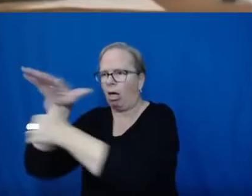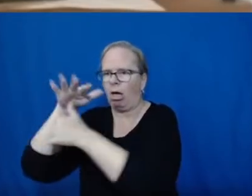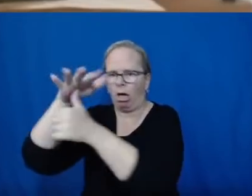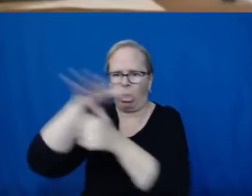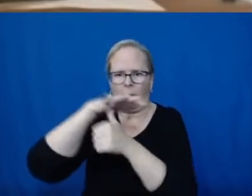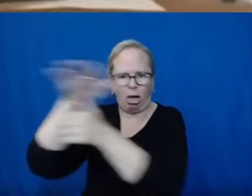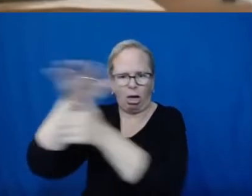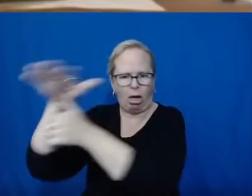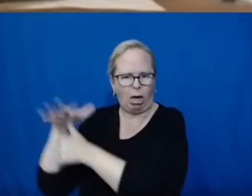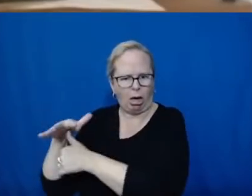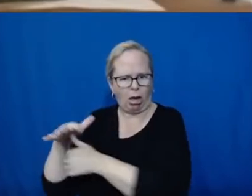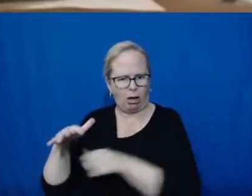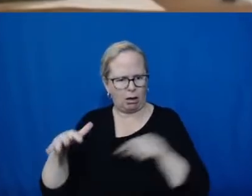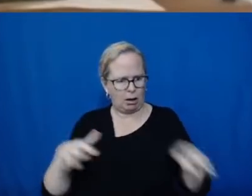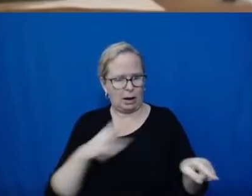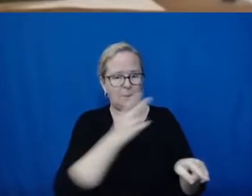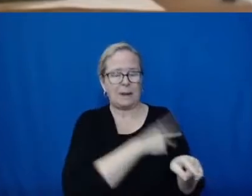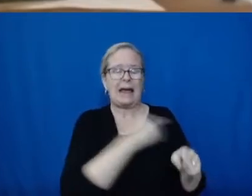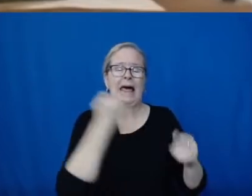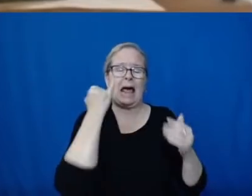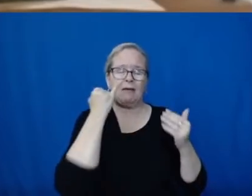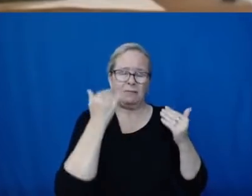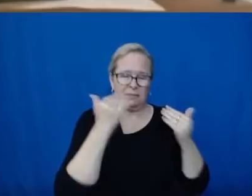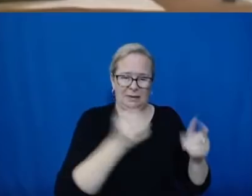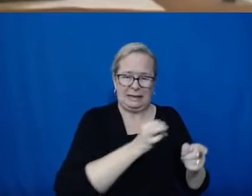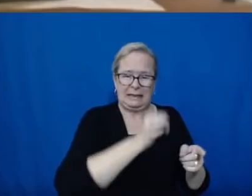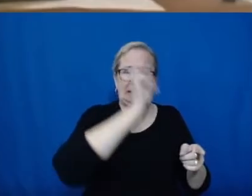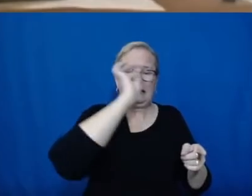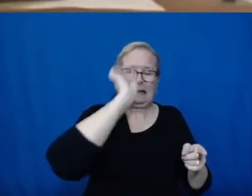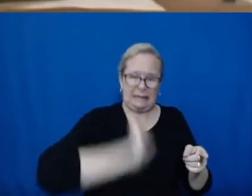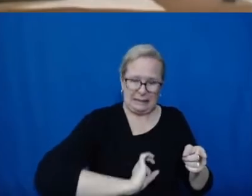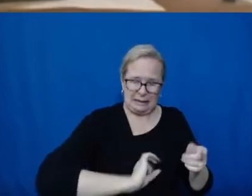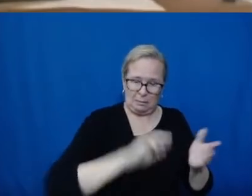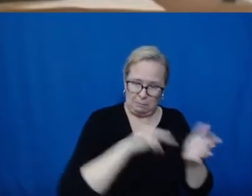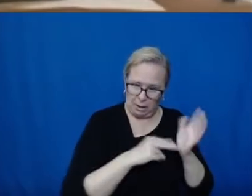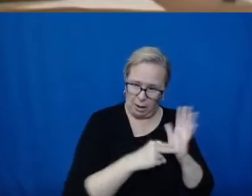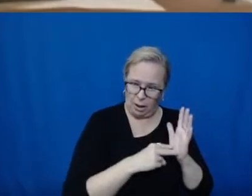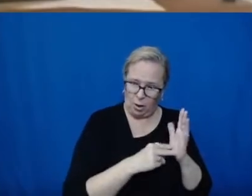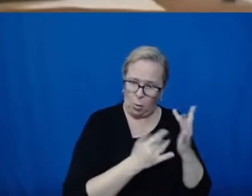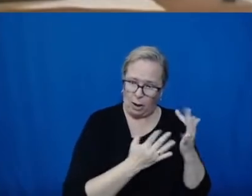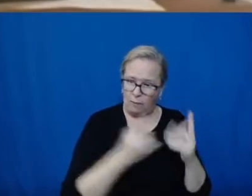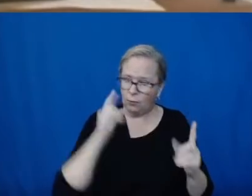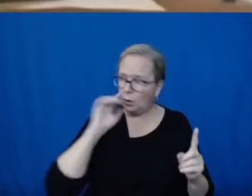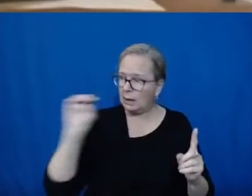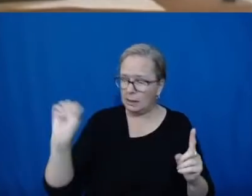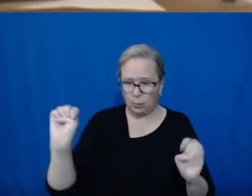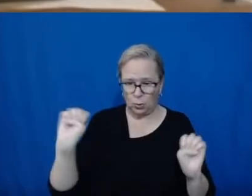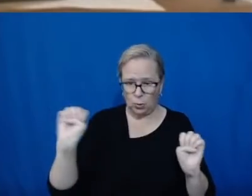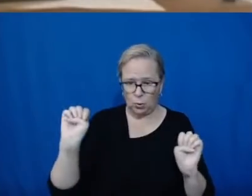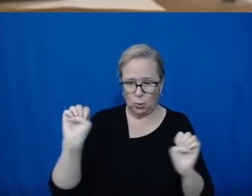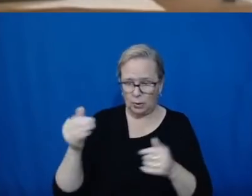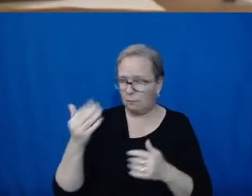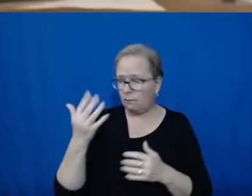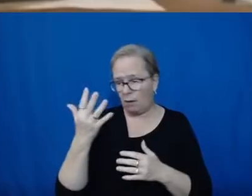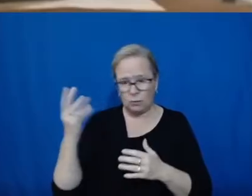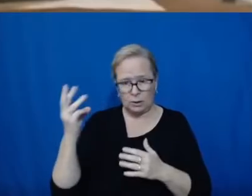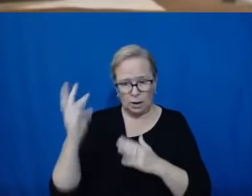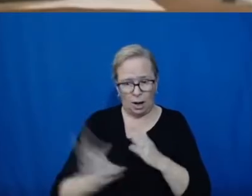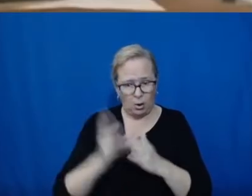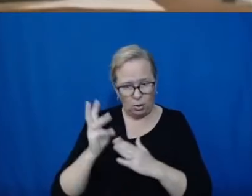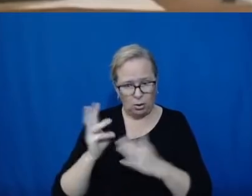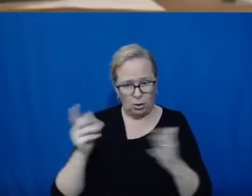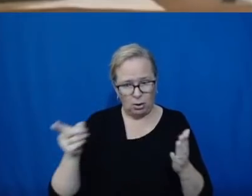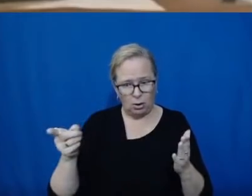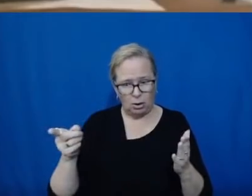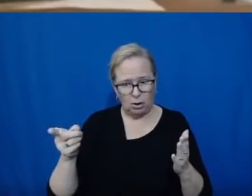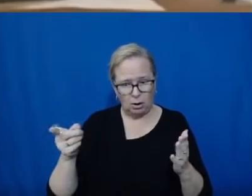are intubated and can wait up to 5 to 6 hours in the ER for transport. Intubated patients require a high level of monitoring, meaning one